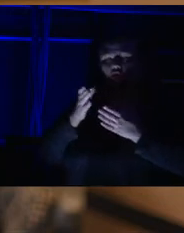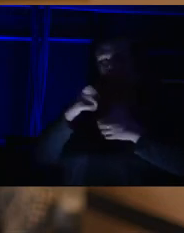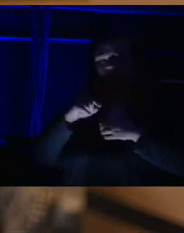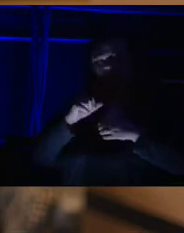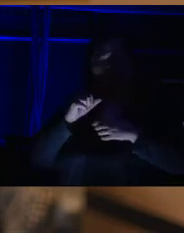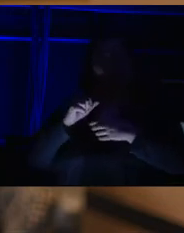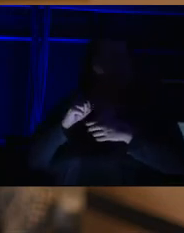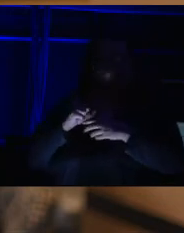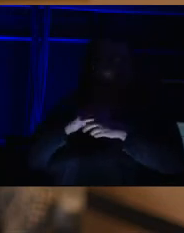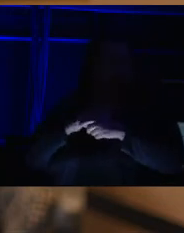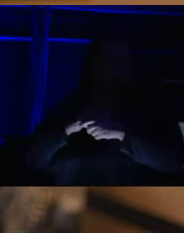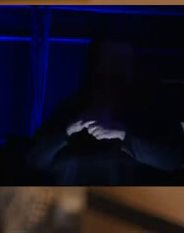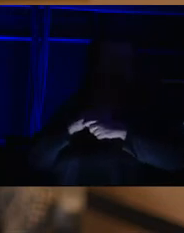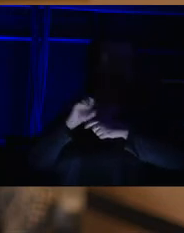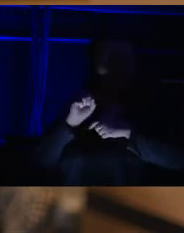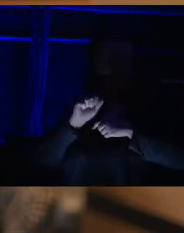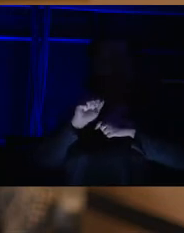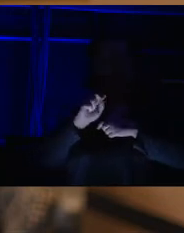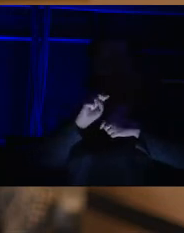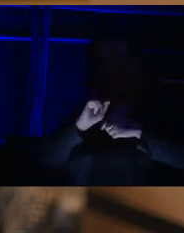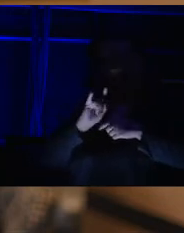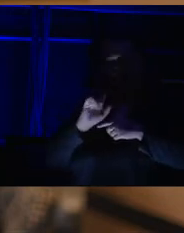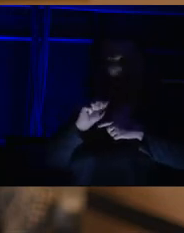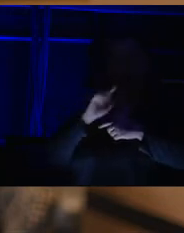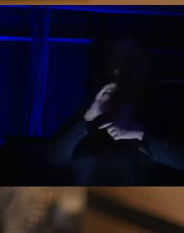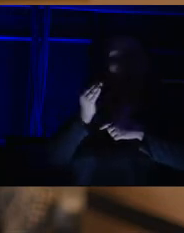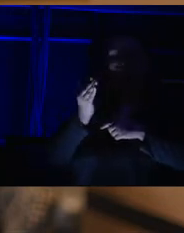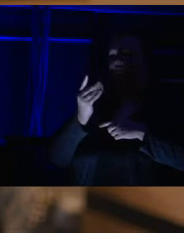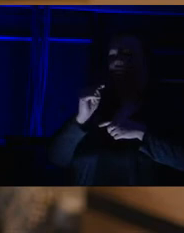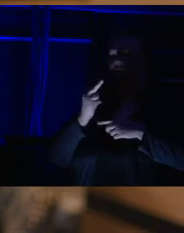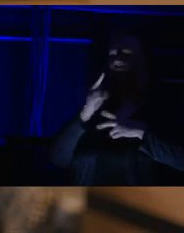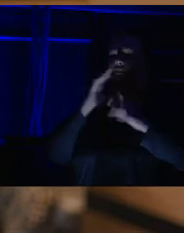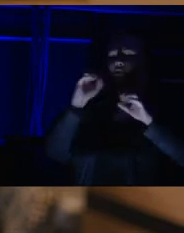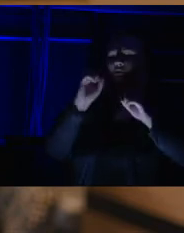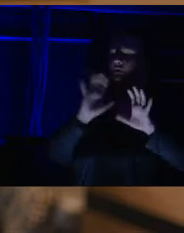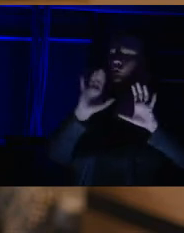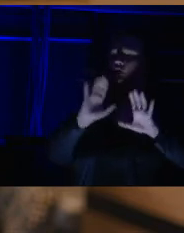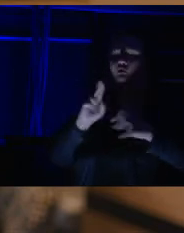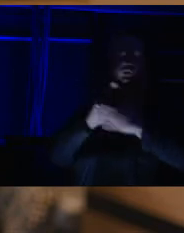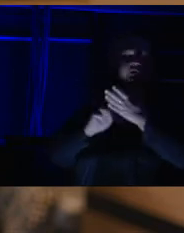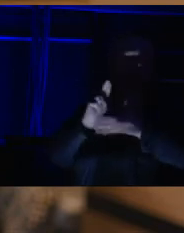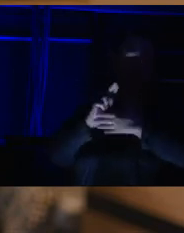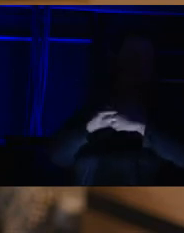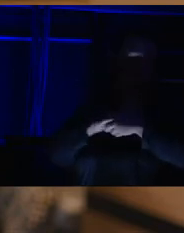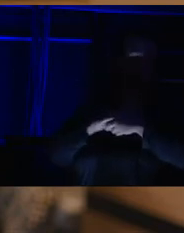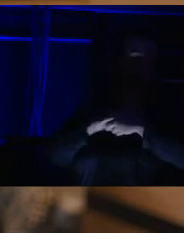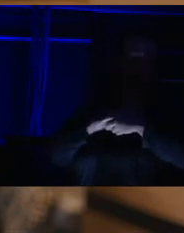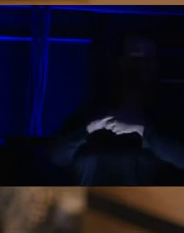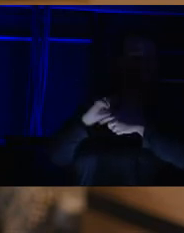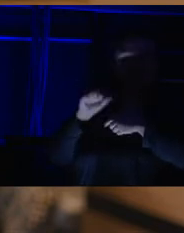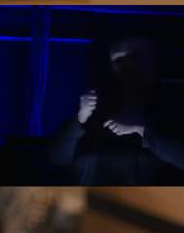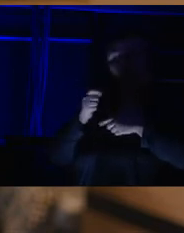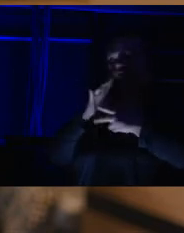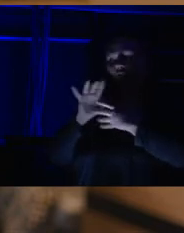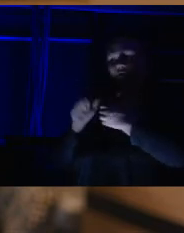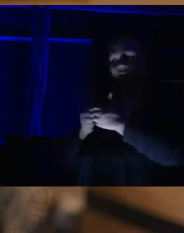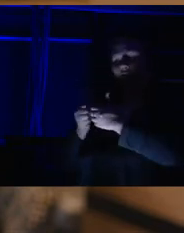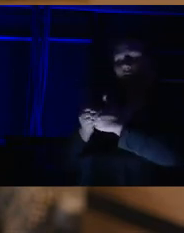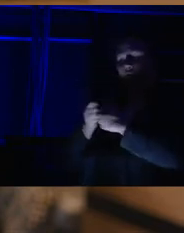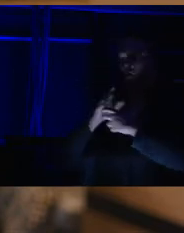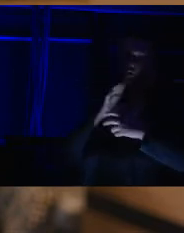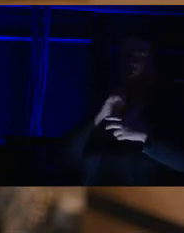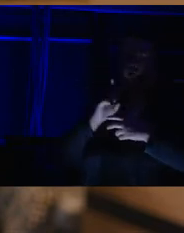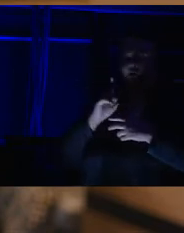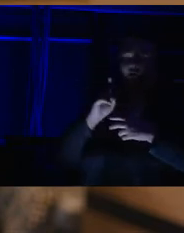are. Santa is the 15th president of this great university. Others will follow as certainly as